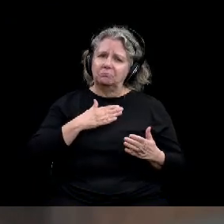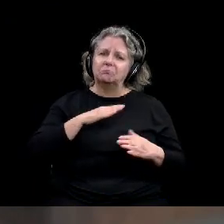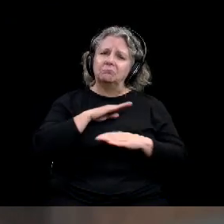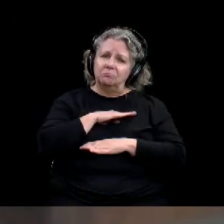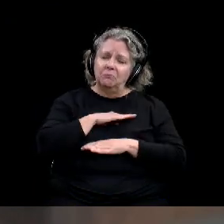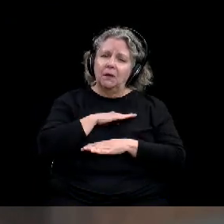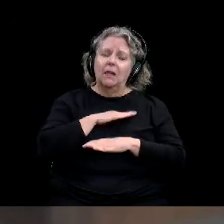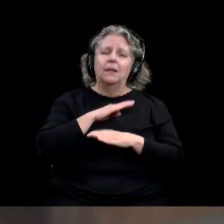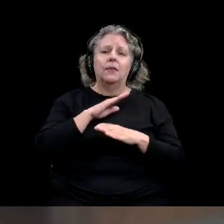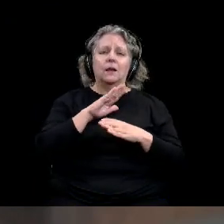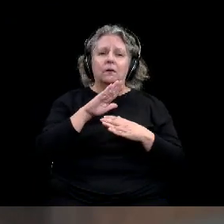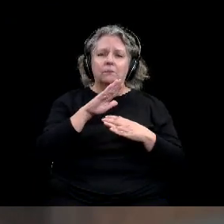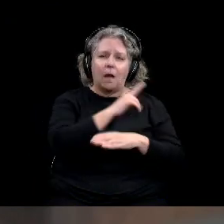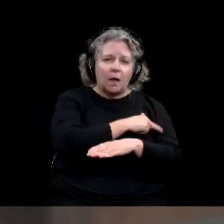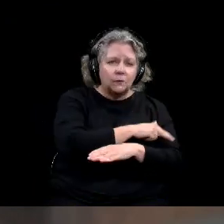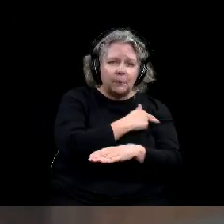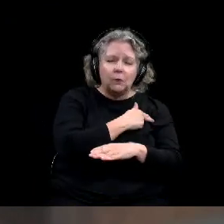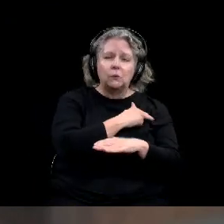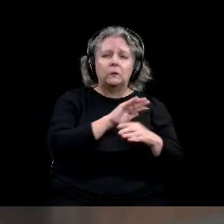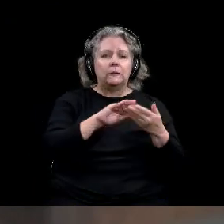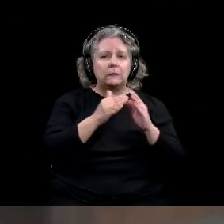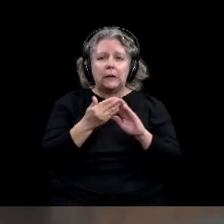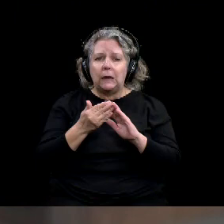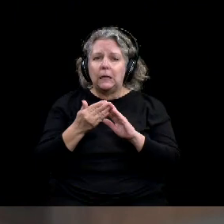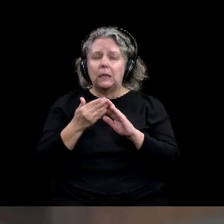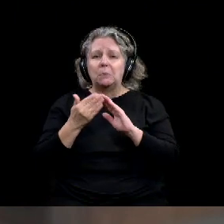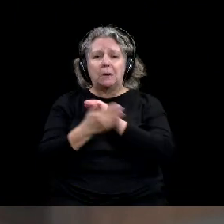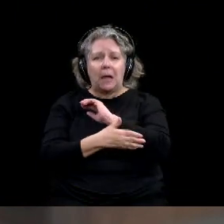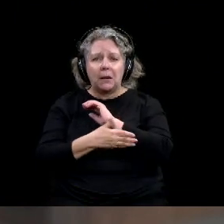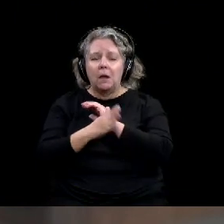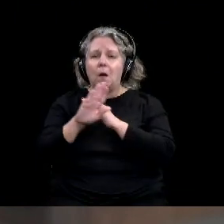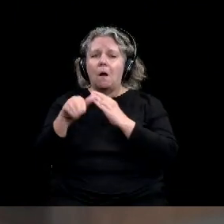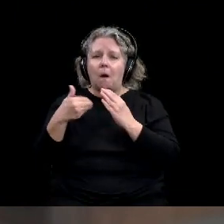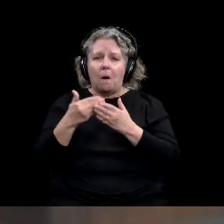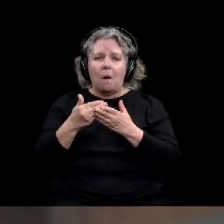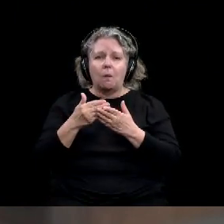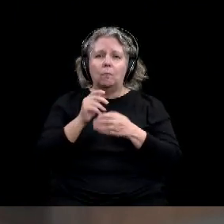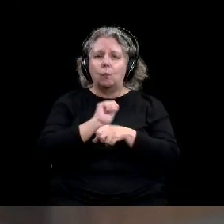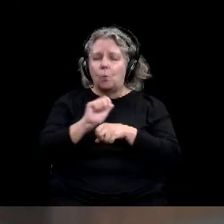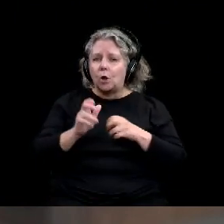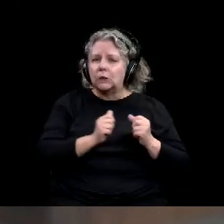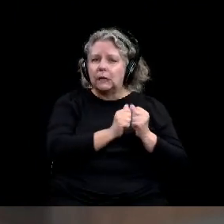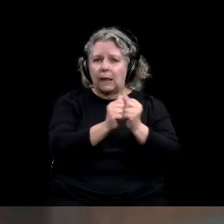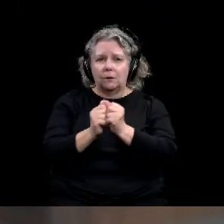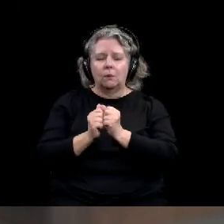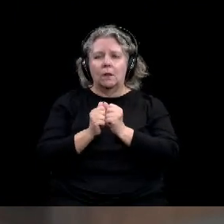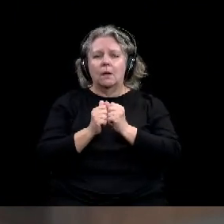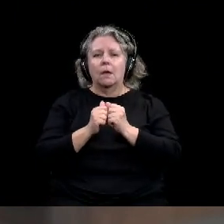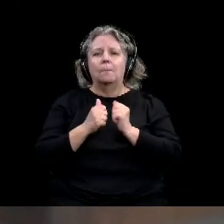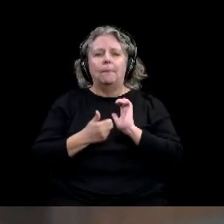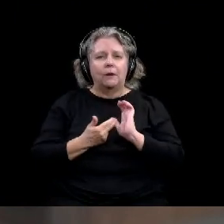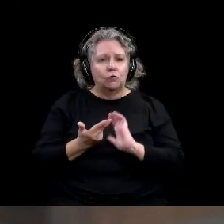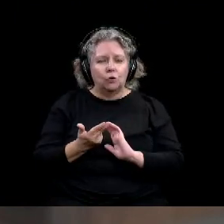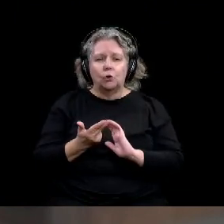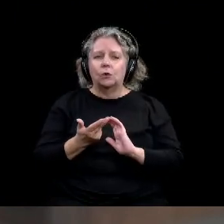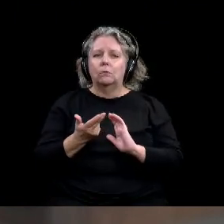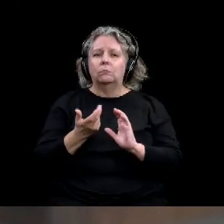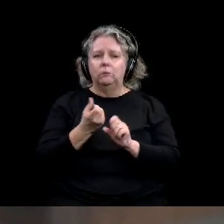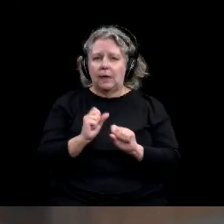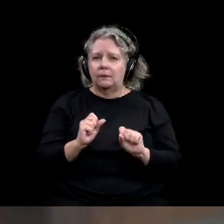this community is safe and healthy. And I'm so thankful for each panelist today. Look forward to seeing everyone next